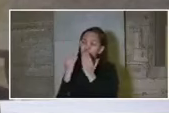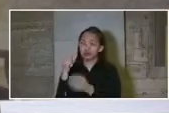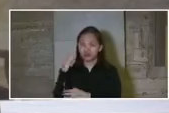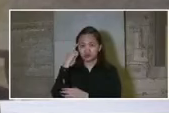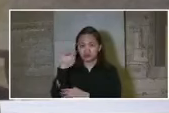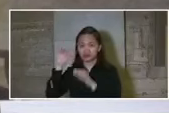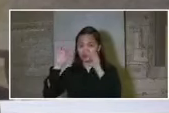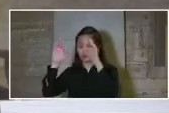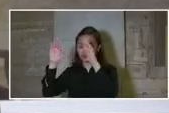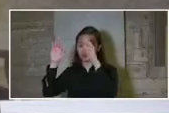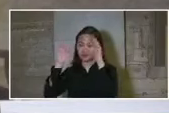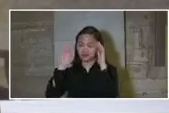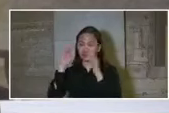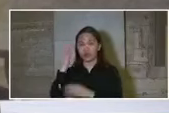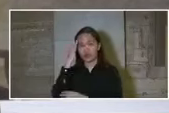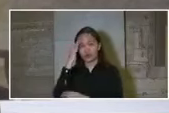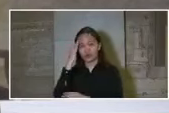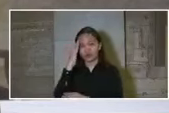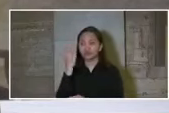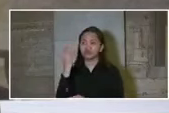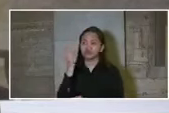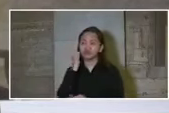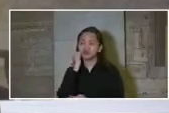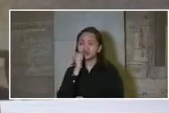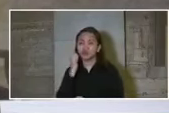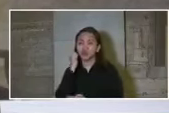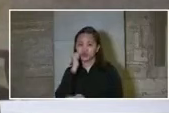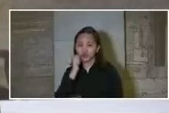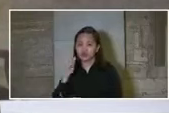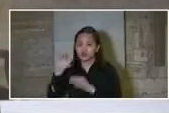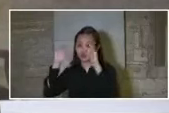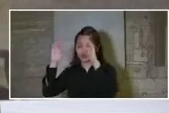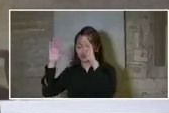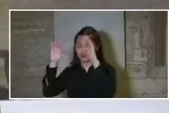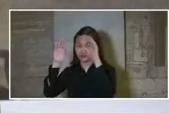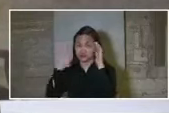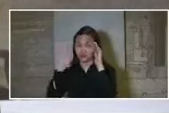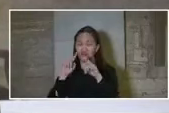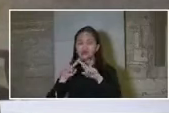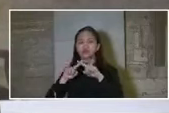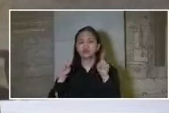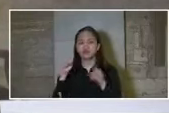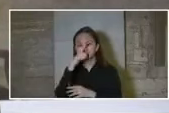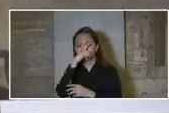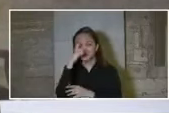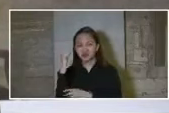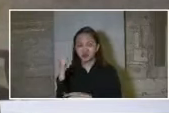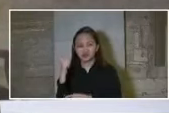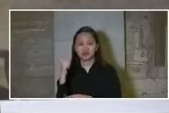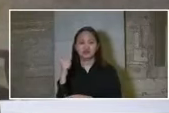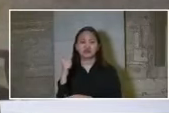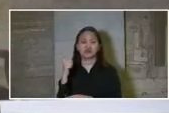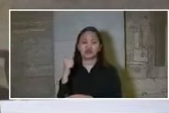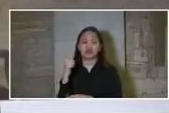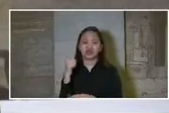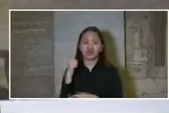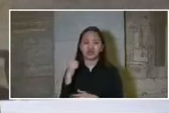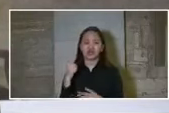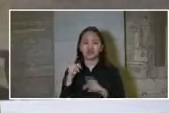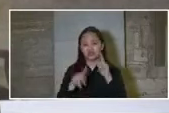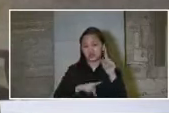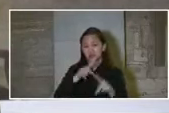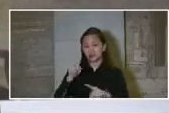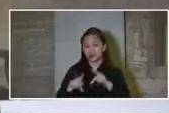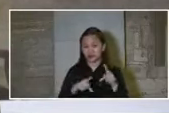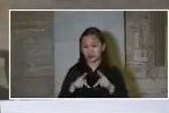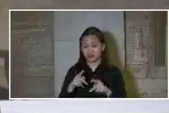me. I know that you always hear me. But because of the crowd here, I have said this,